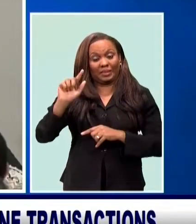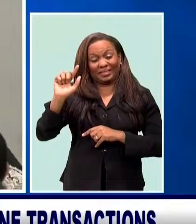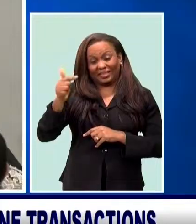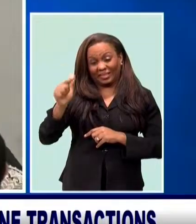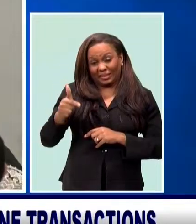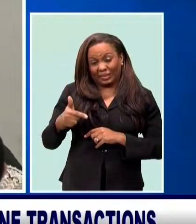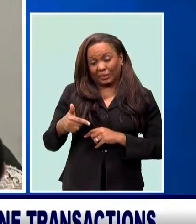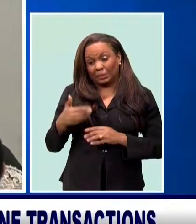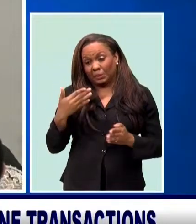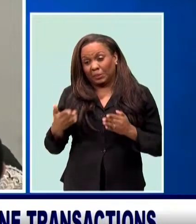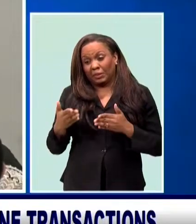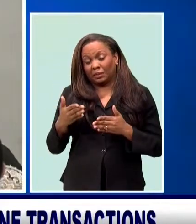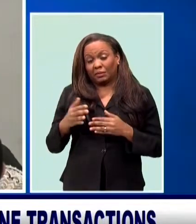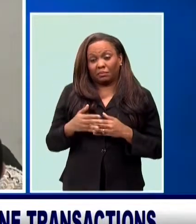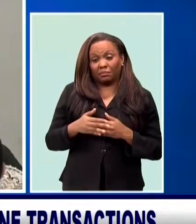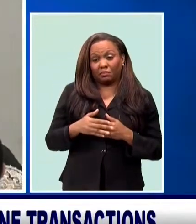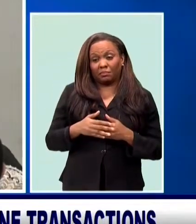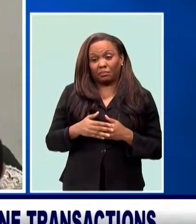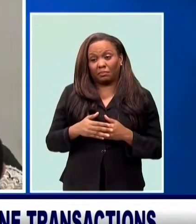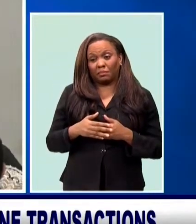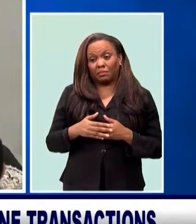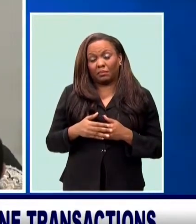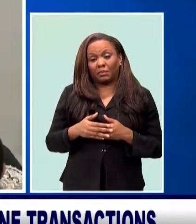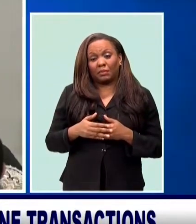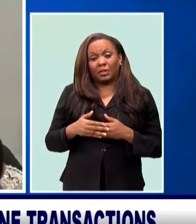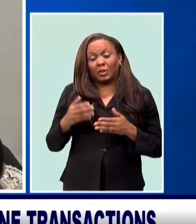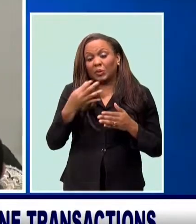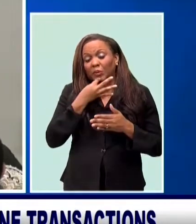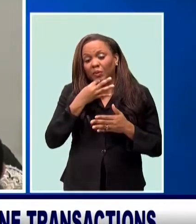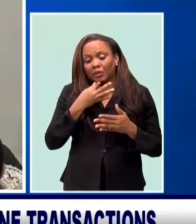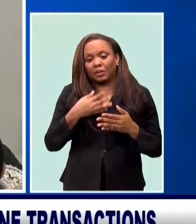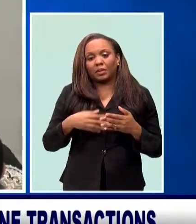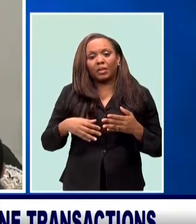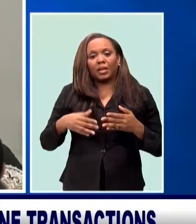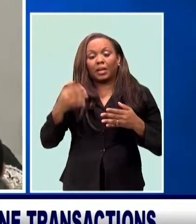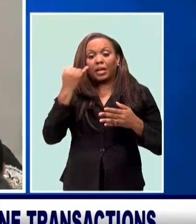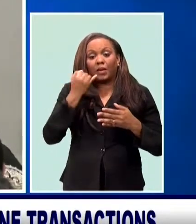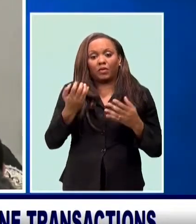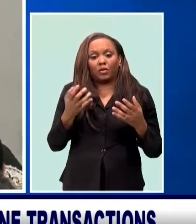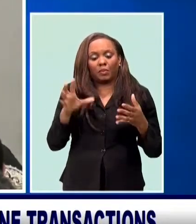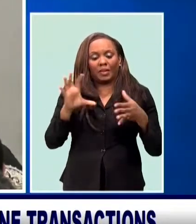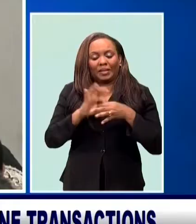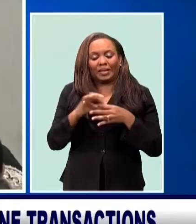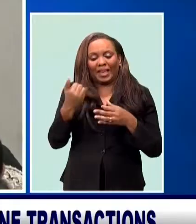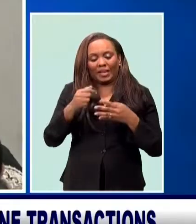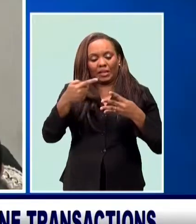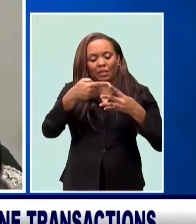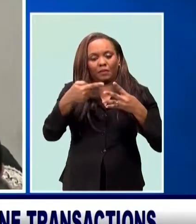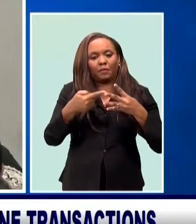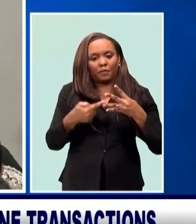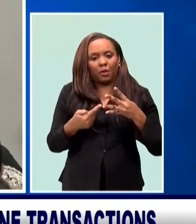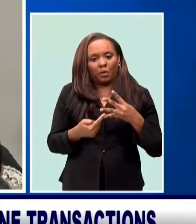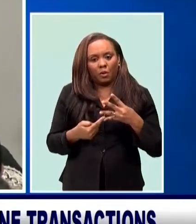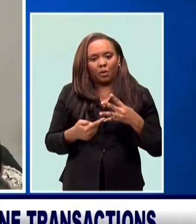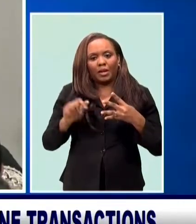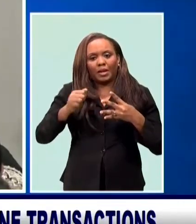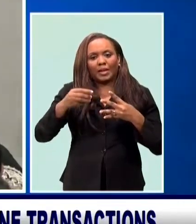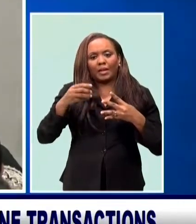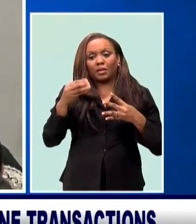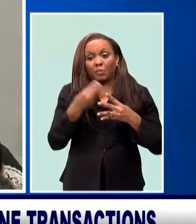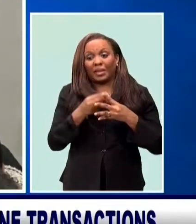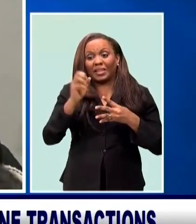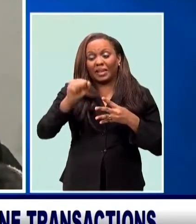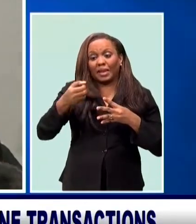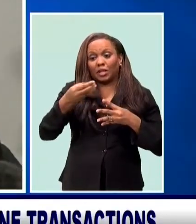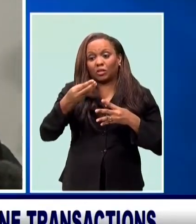hopefully by the end of, certainly in Q2, is that we'll be able to transfer money to members that are on the same platform. So this group